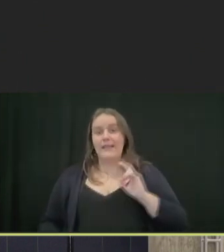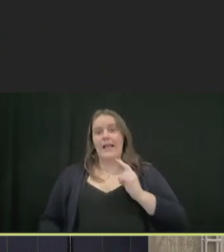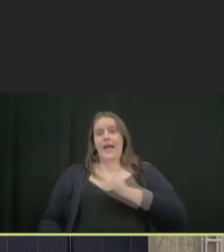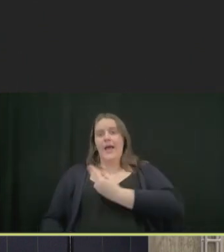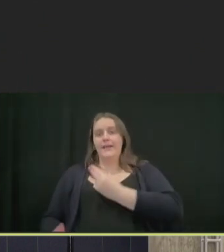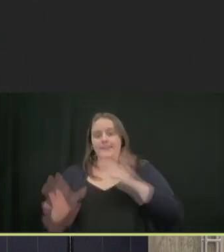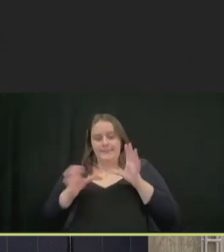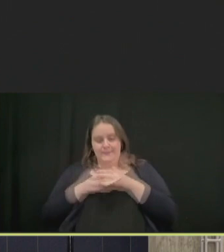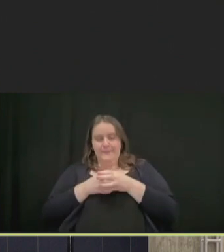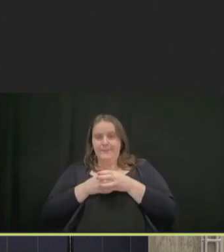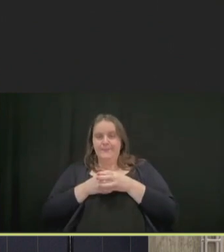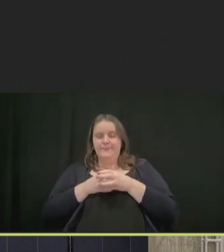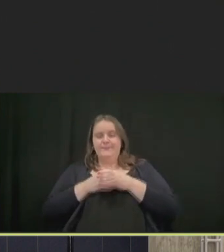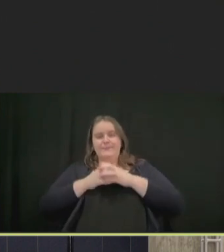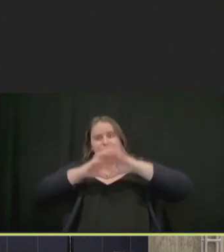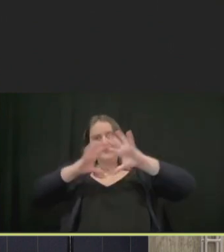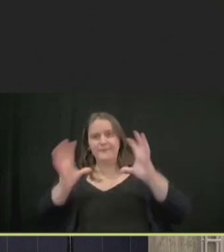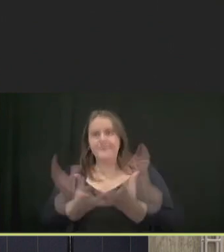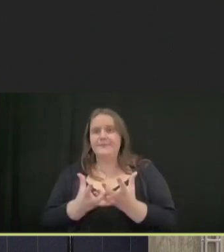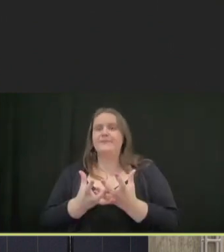community in all of these aspects.